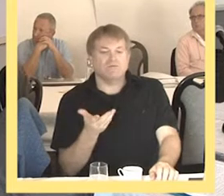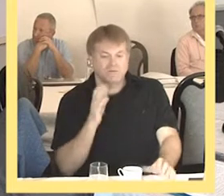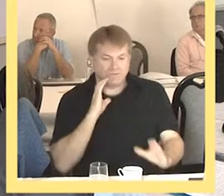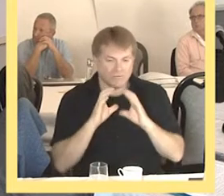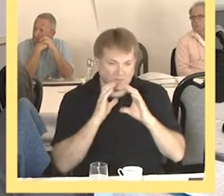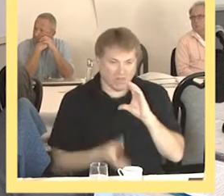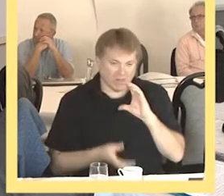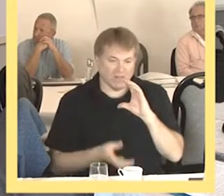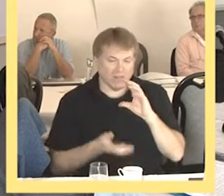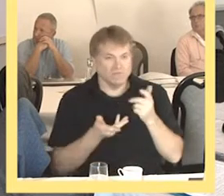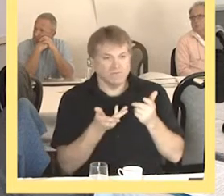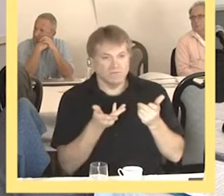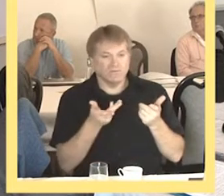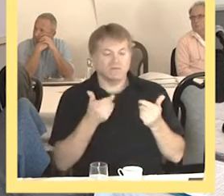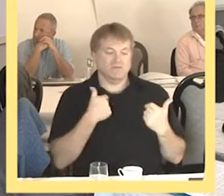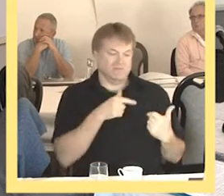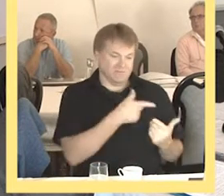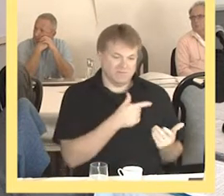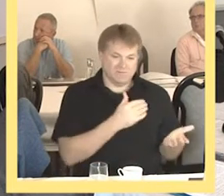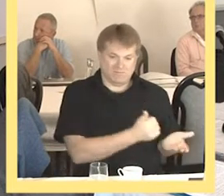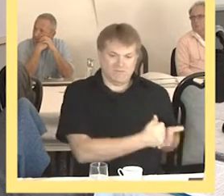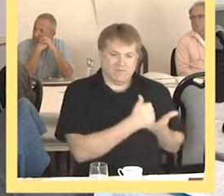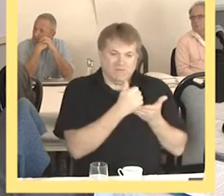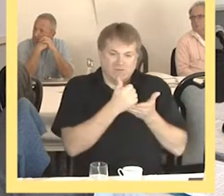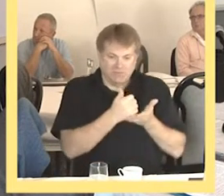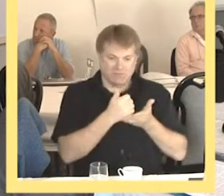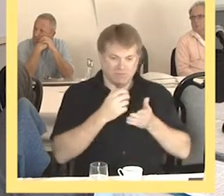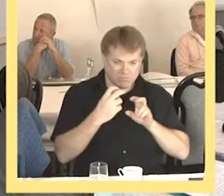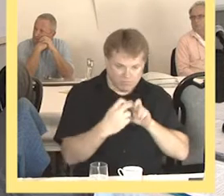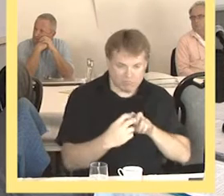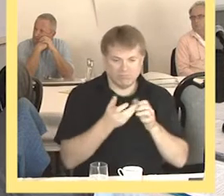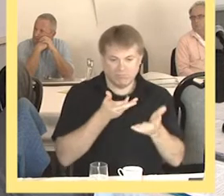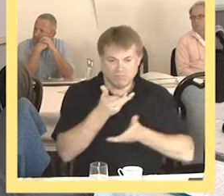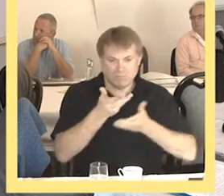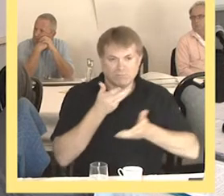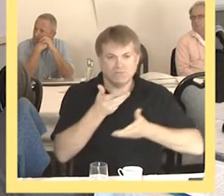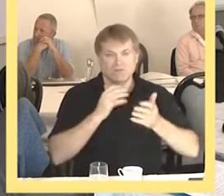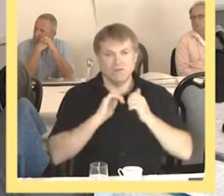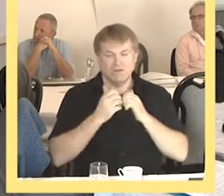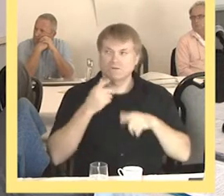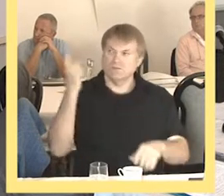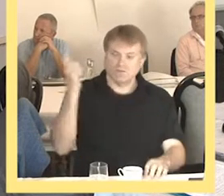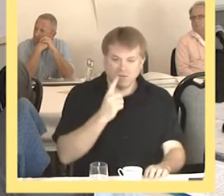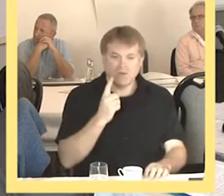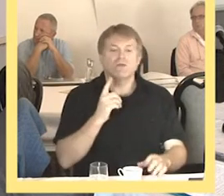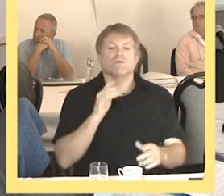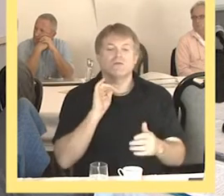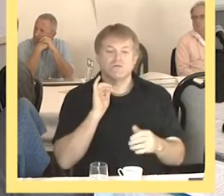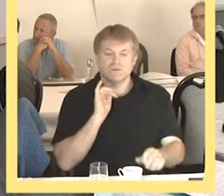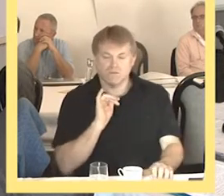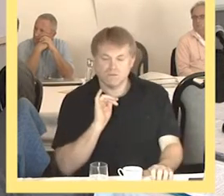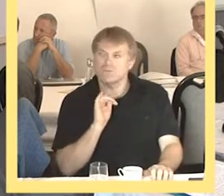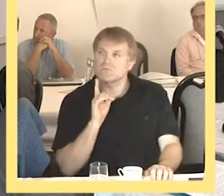of making the world a little bit larger and make the first responders more flexible.